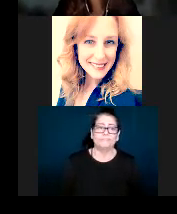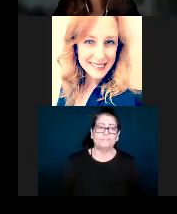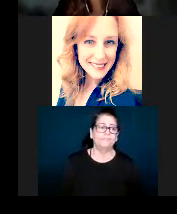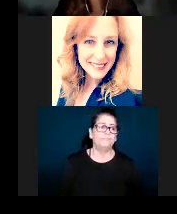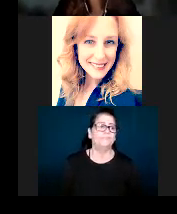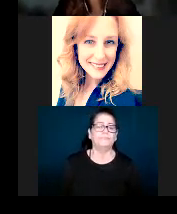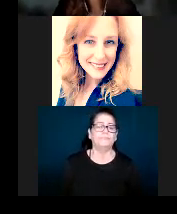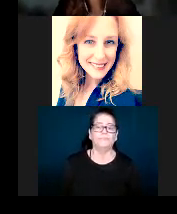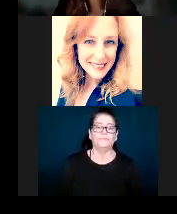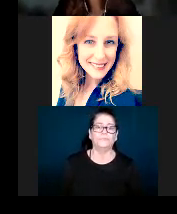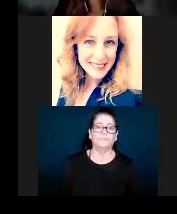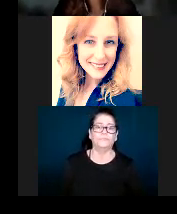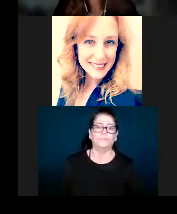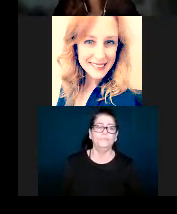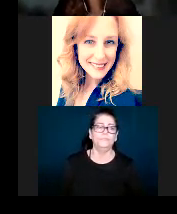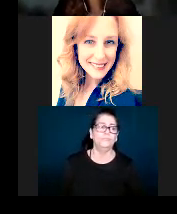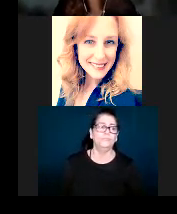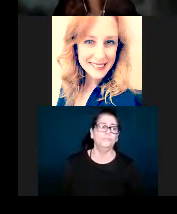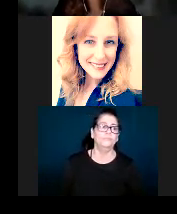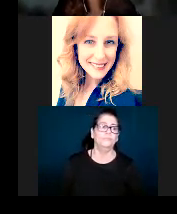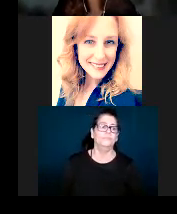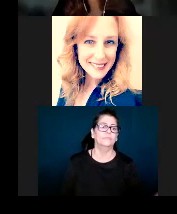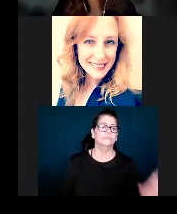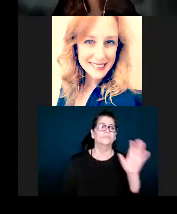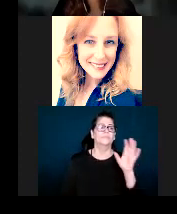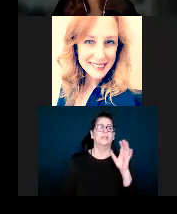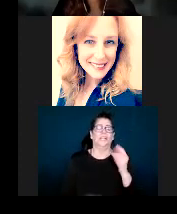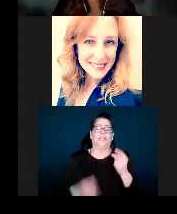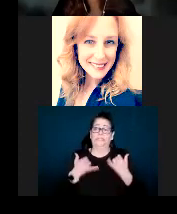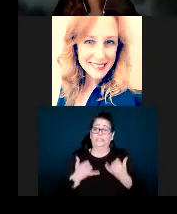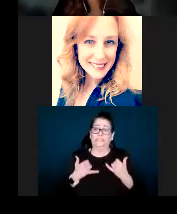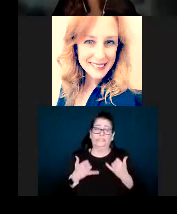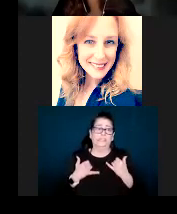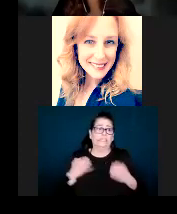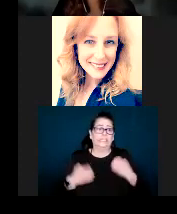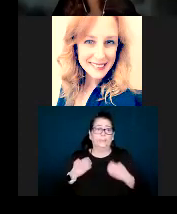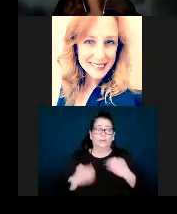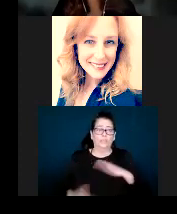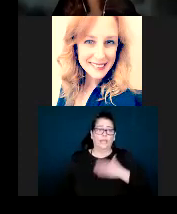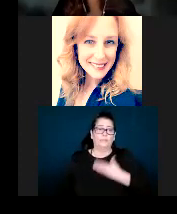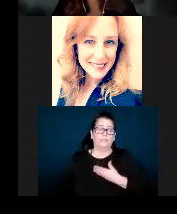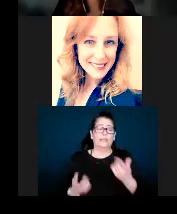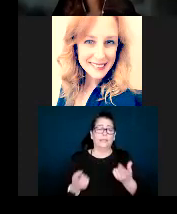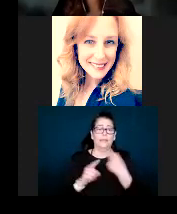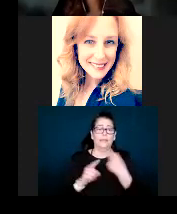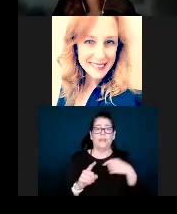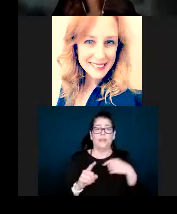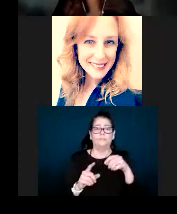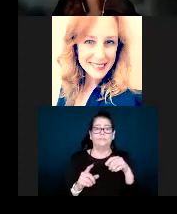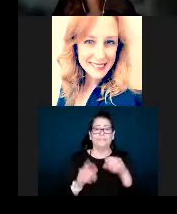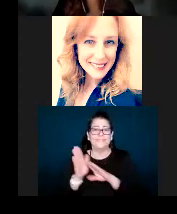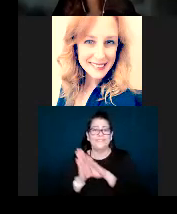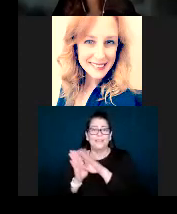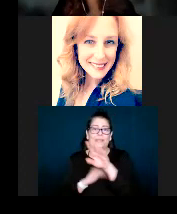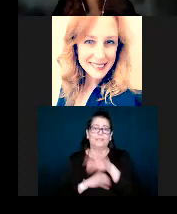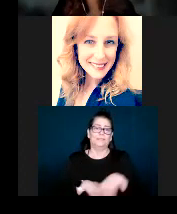A crisis is an acute emotional upset arising from developmental, situational, or social